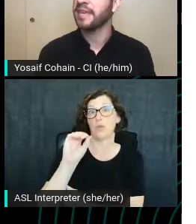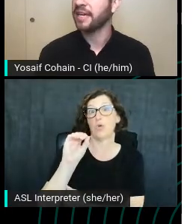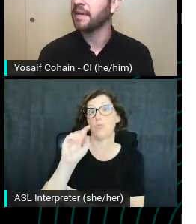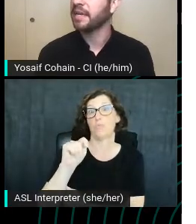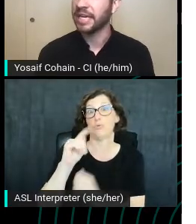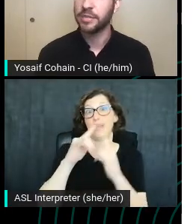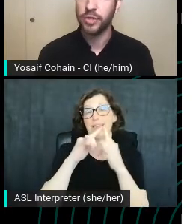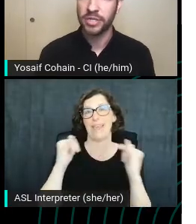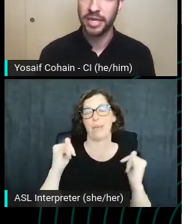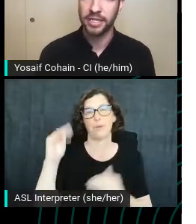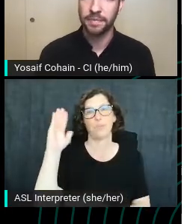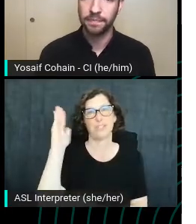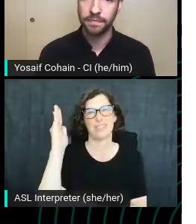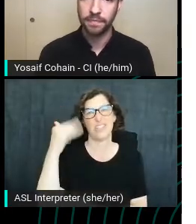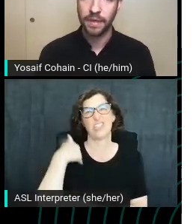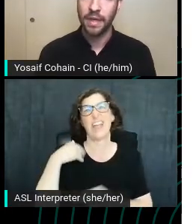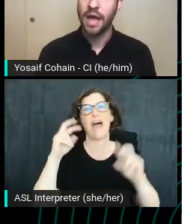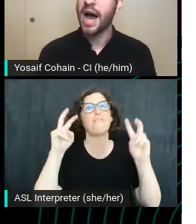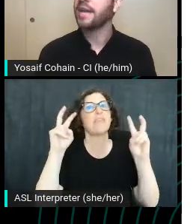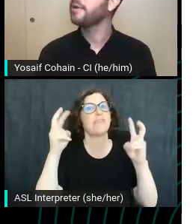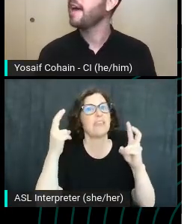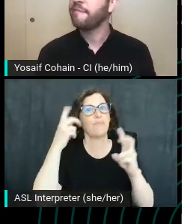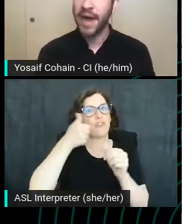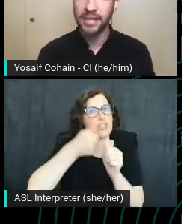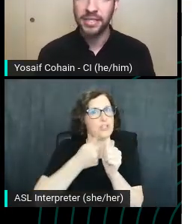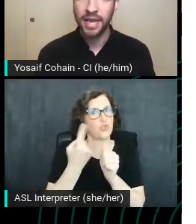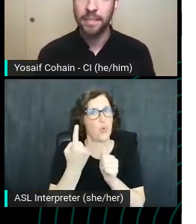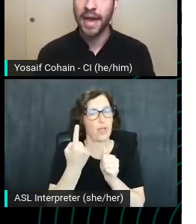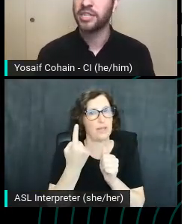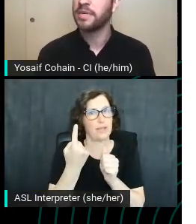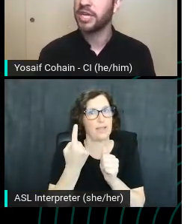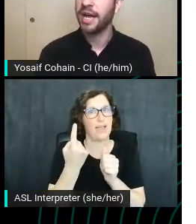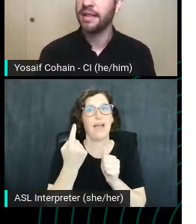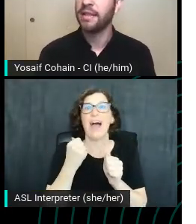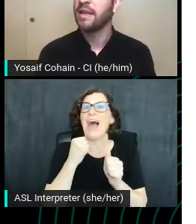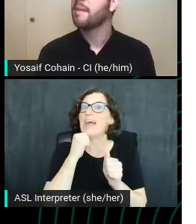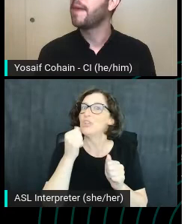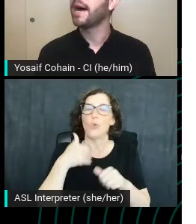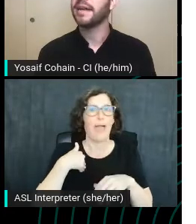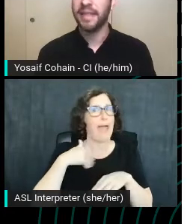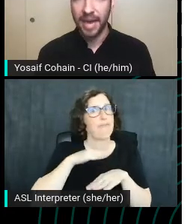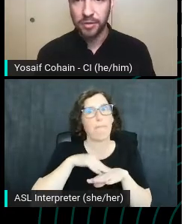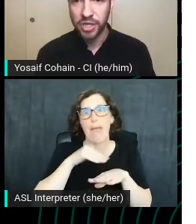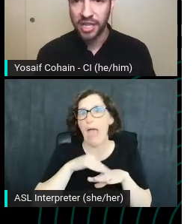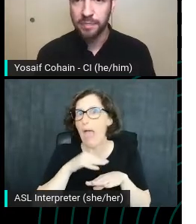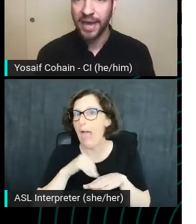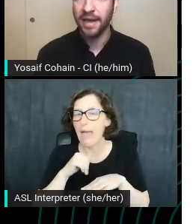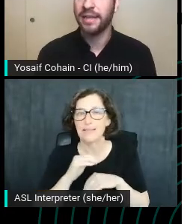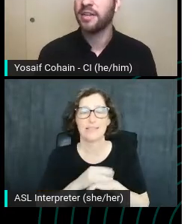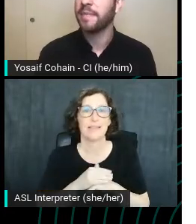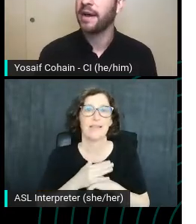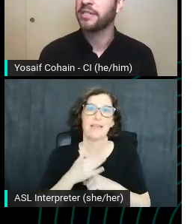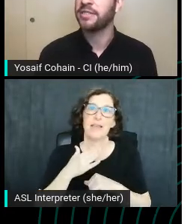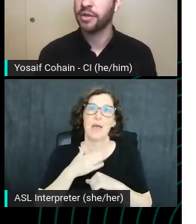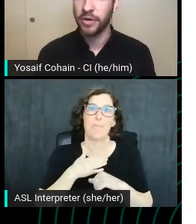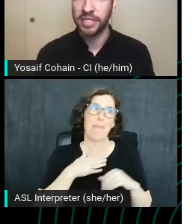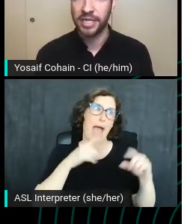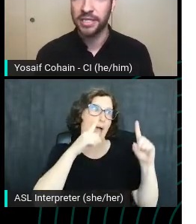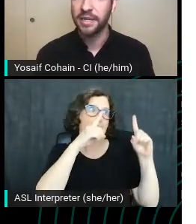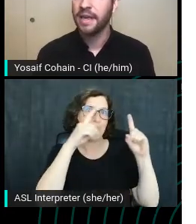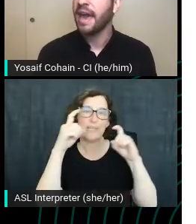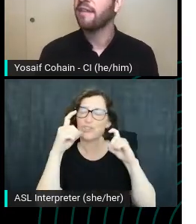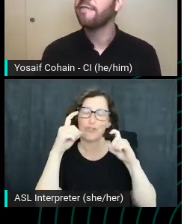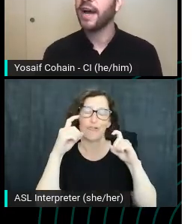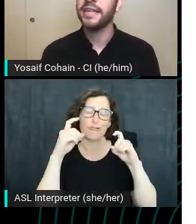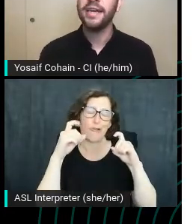have a theme in each presentation. I don't have pets like Madge and Michelle. My glamour shots pale in comparison to